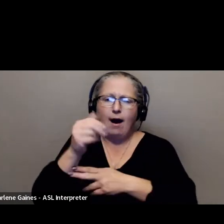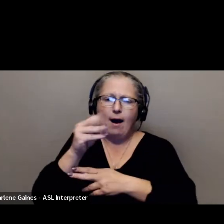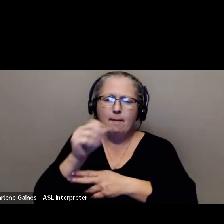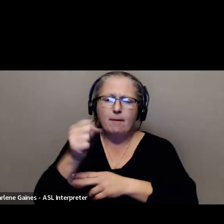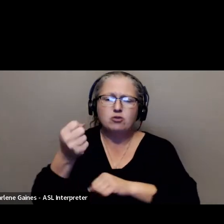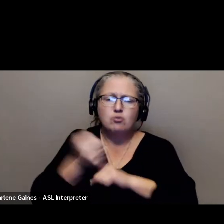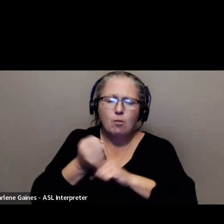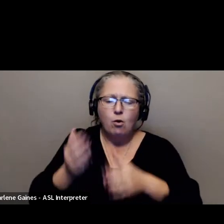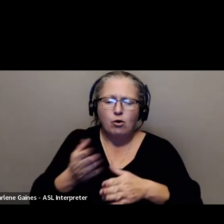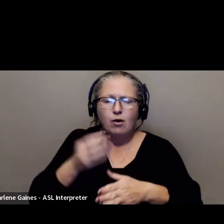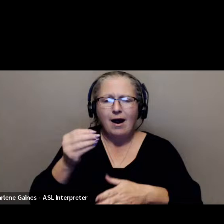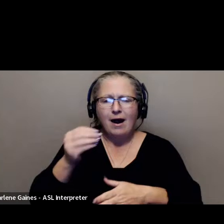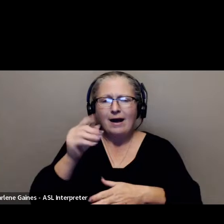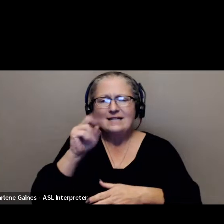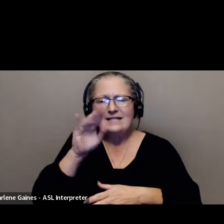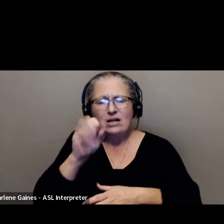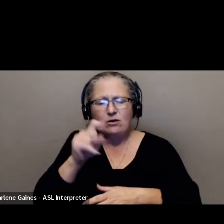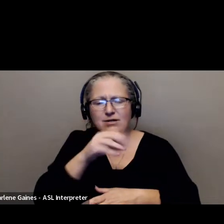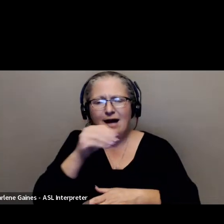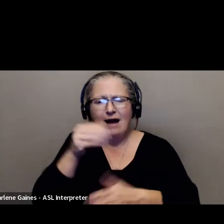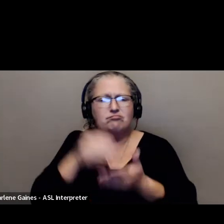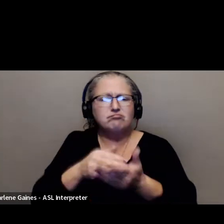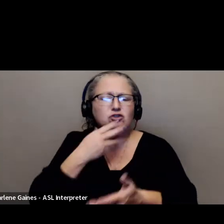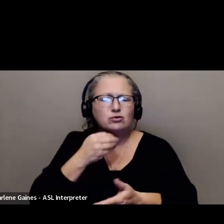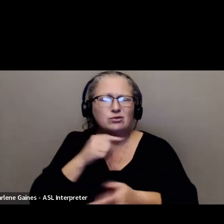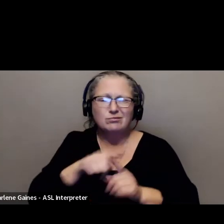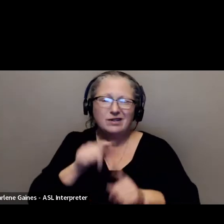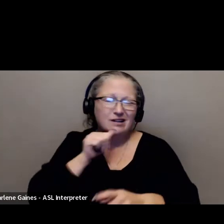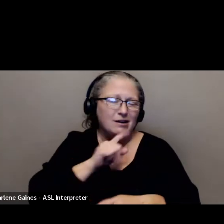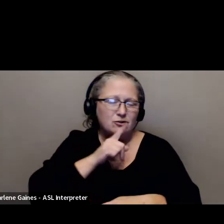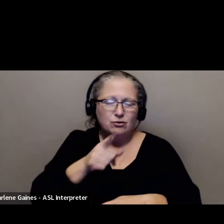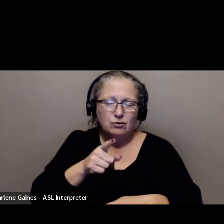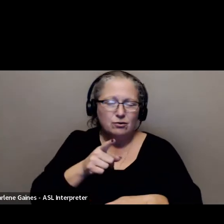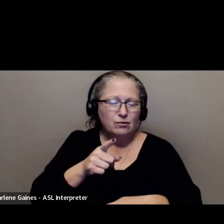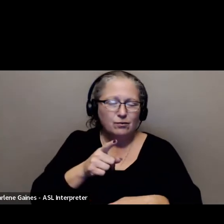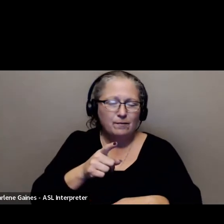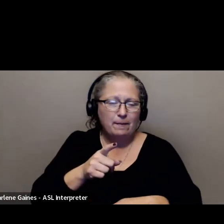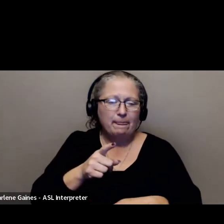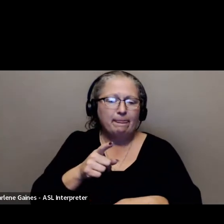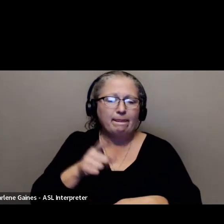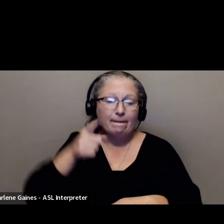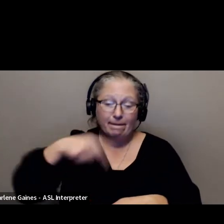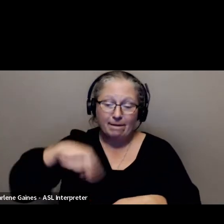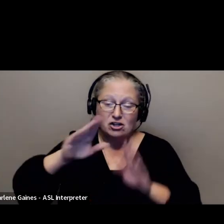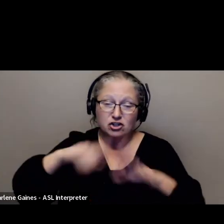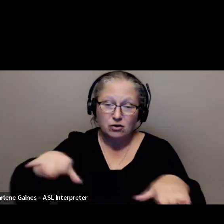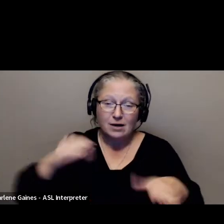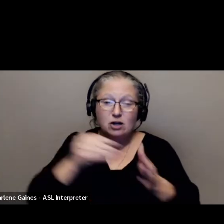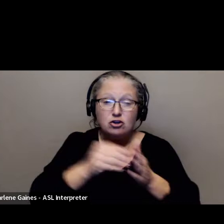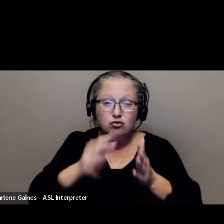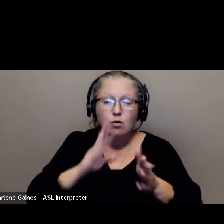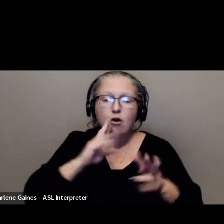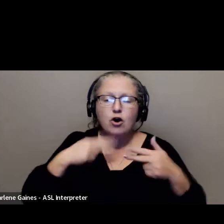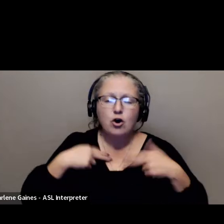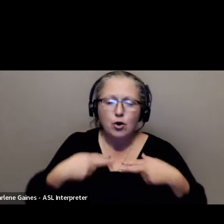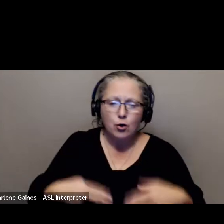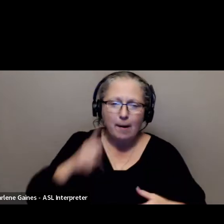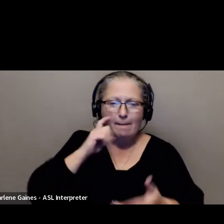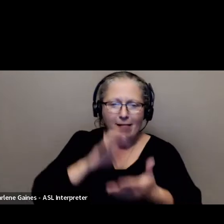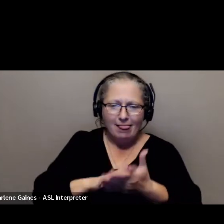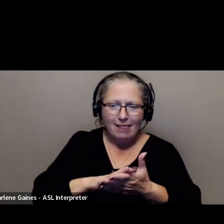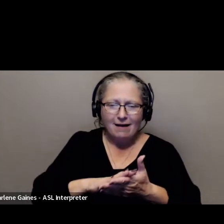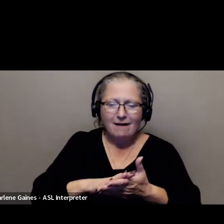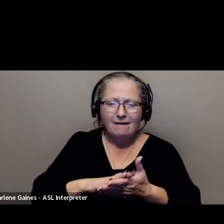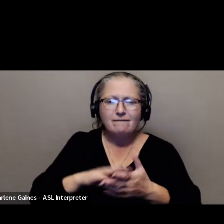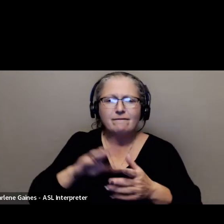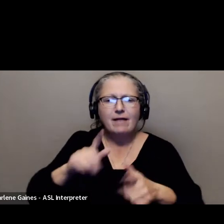terrorists, and anti-Semitic. And this is simply not true. These children and our students are humans who believe in the sanctity